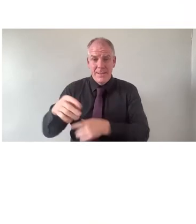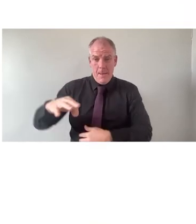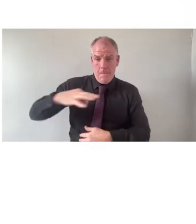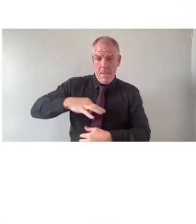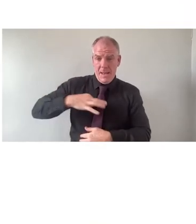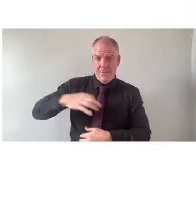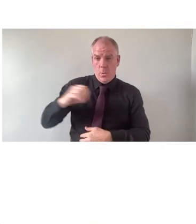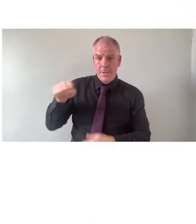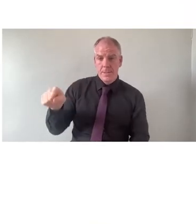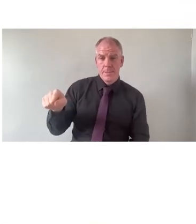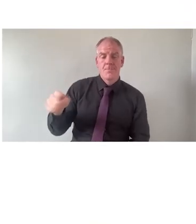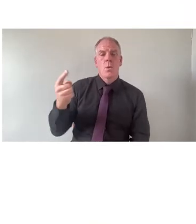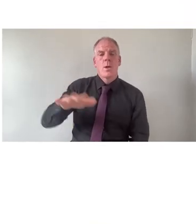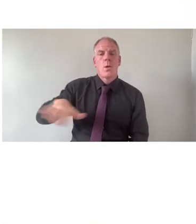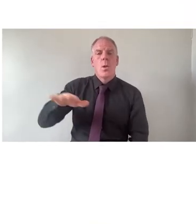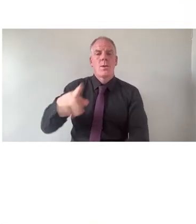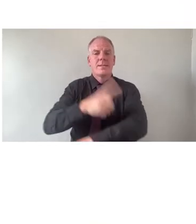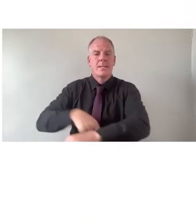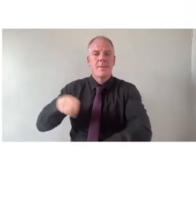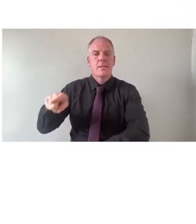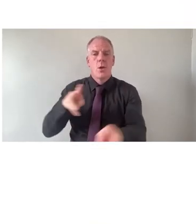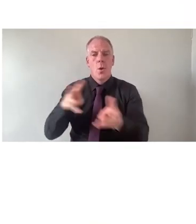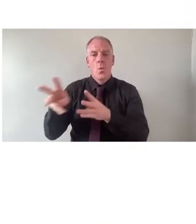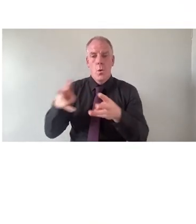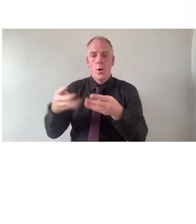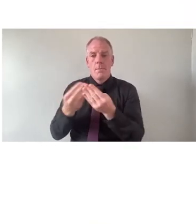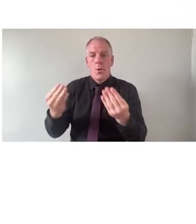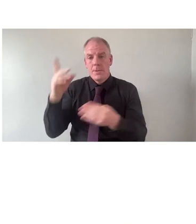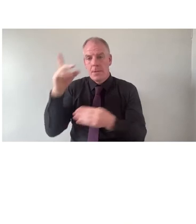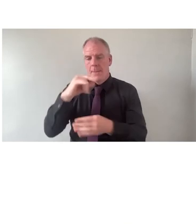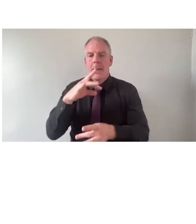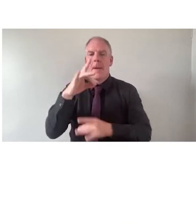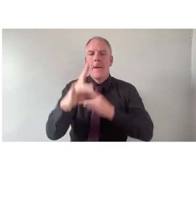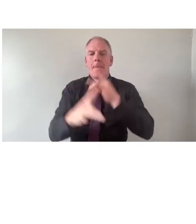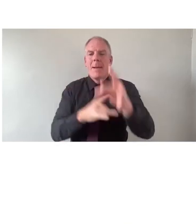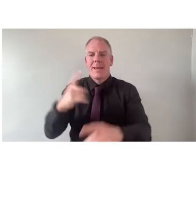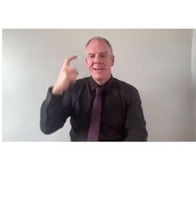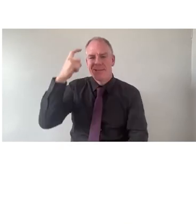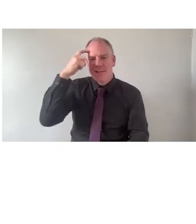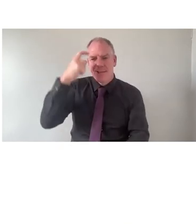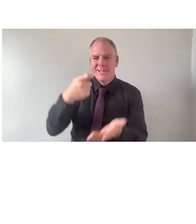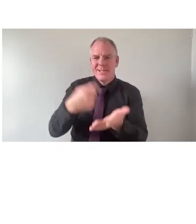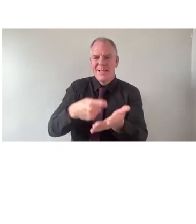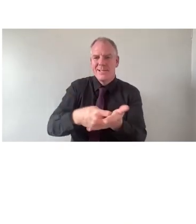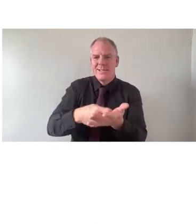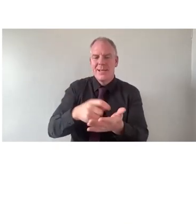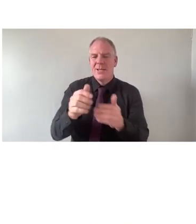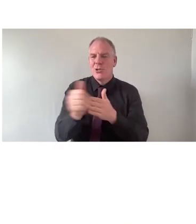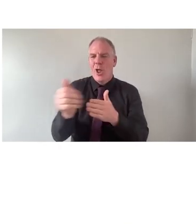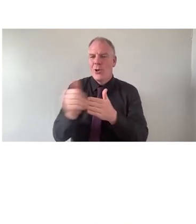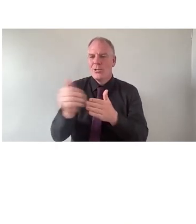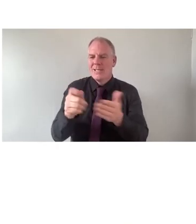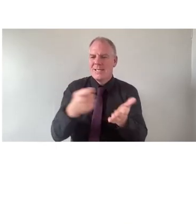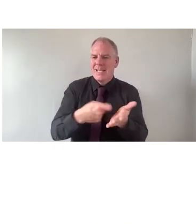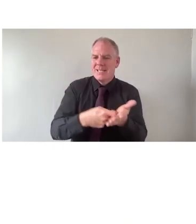of the local disability workforce boards calls it making sense, you know, sense in terms of dollars,